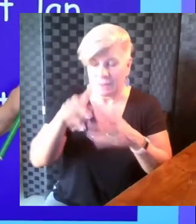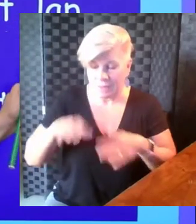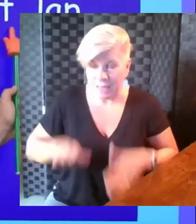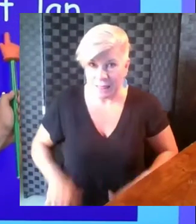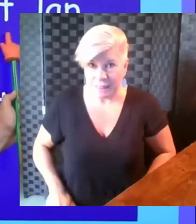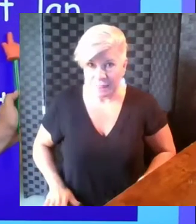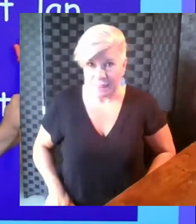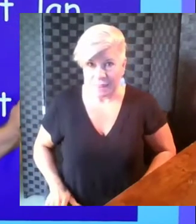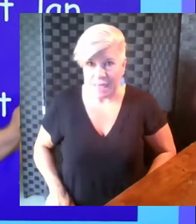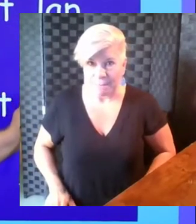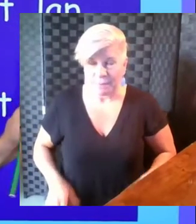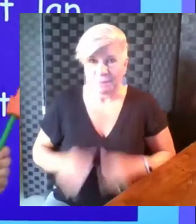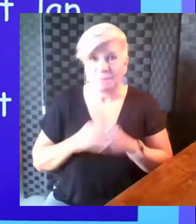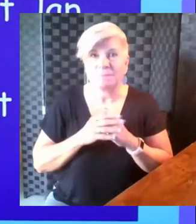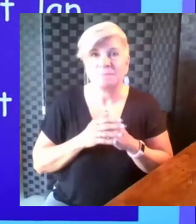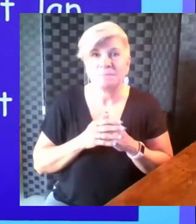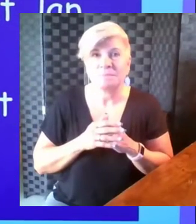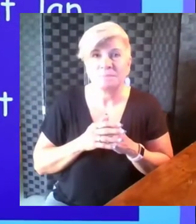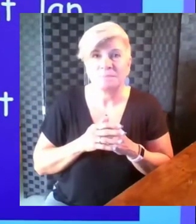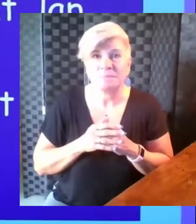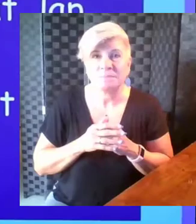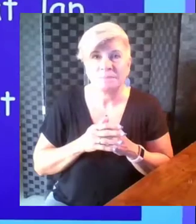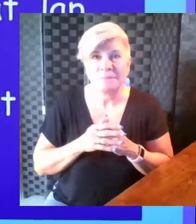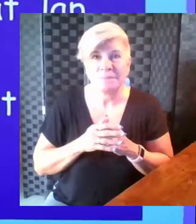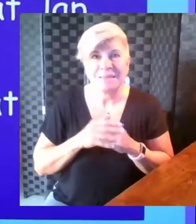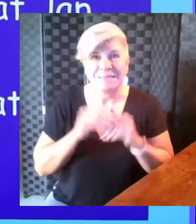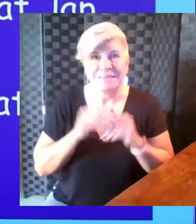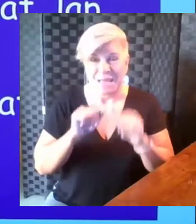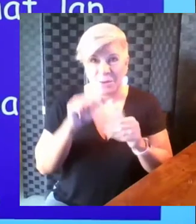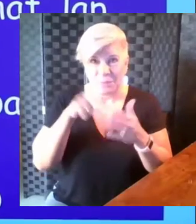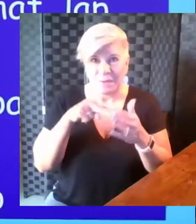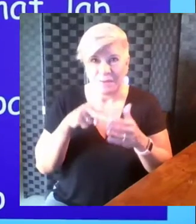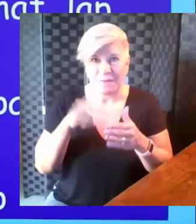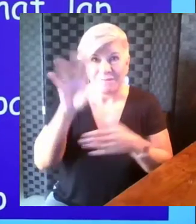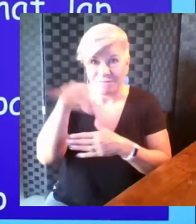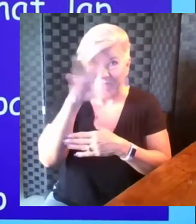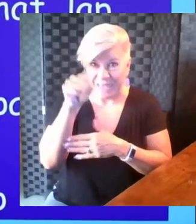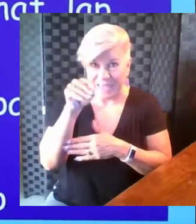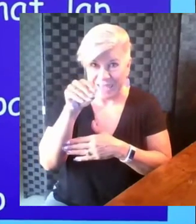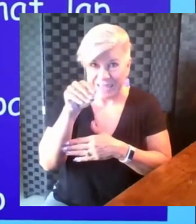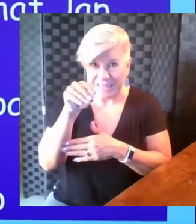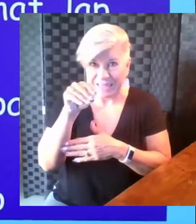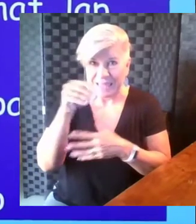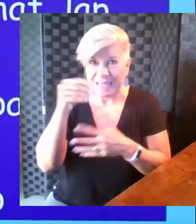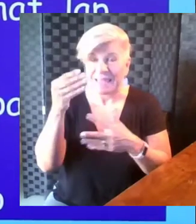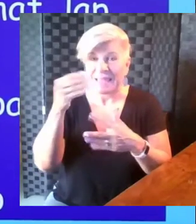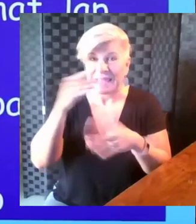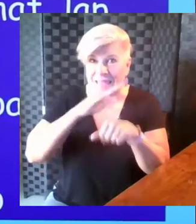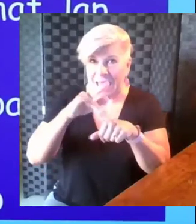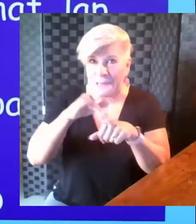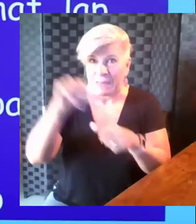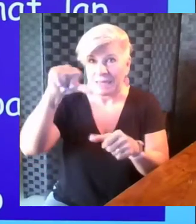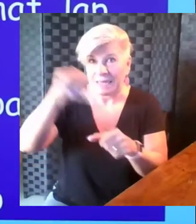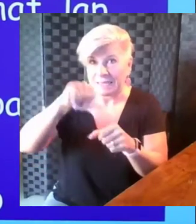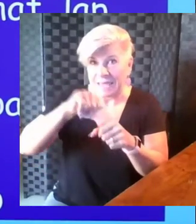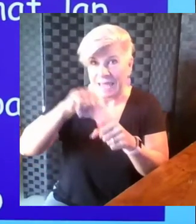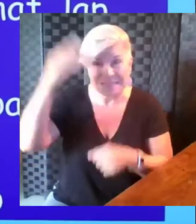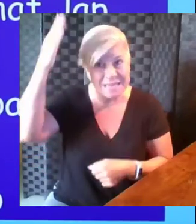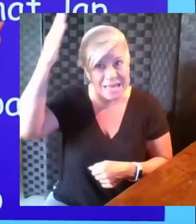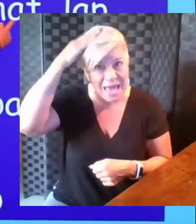O-a-p, lap. Now I can read them a little bit quicker. Fan, gap,